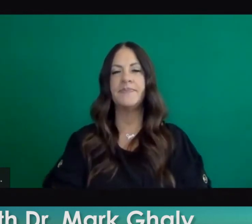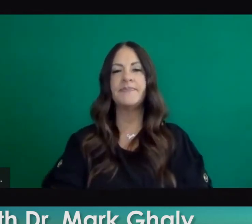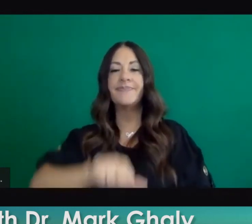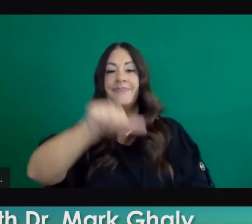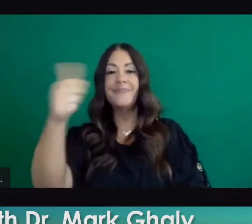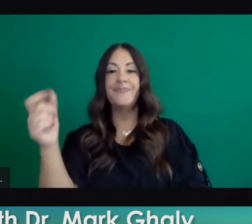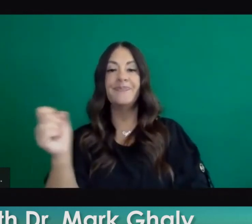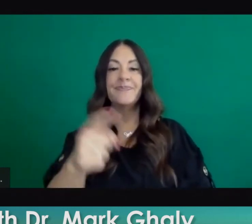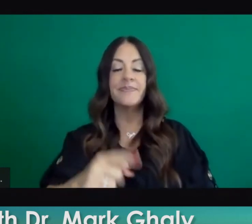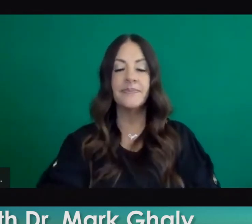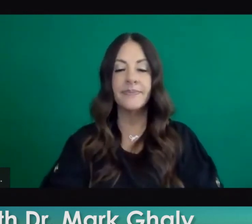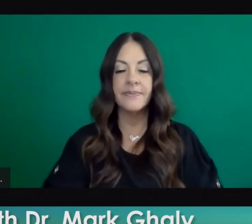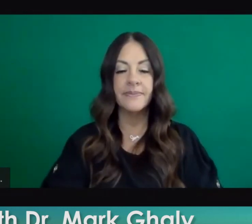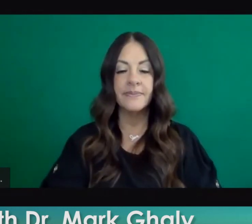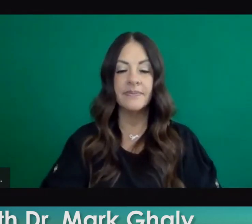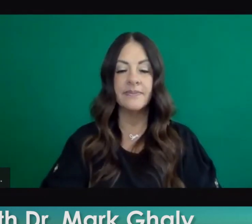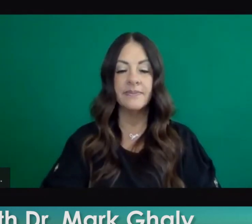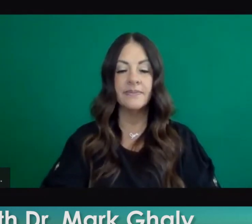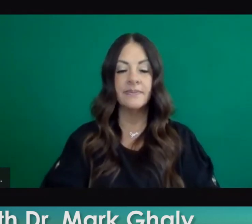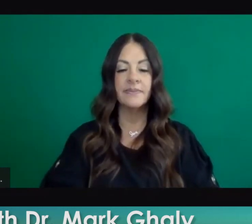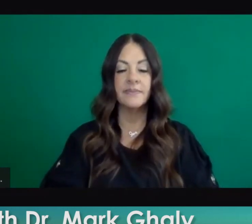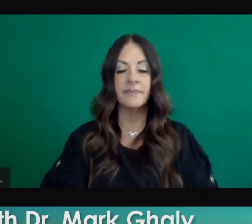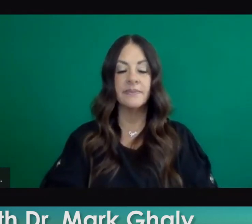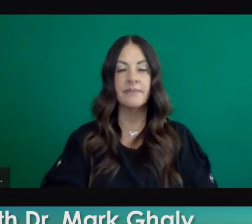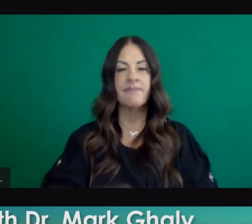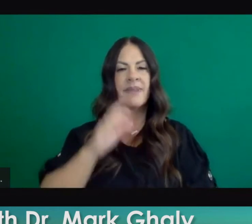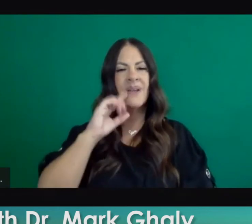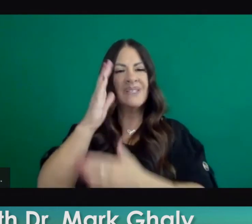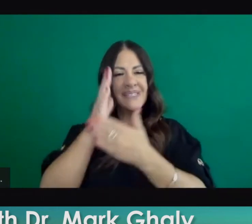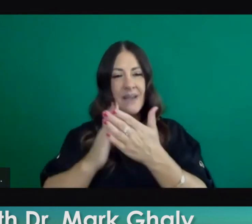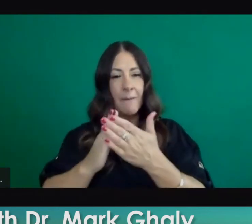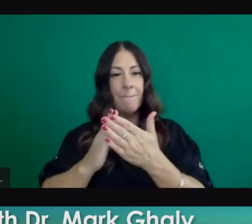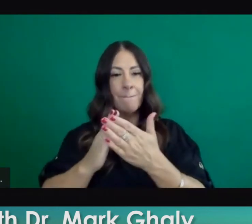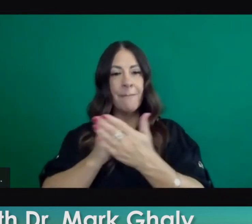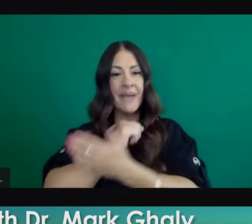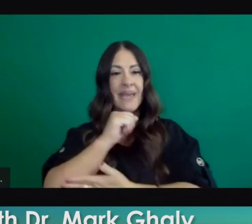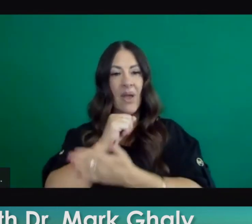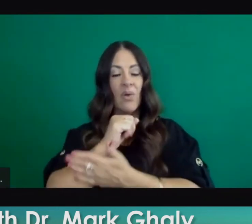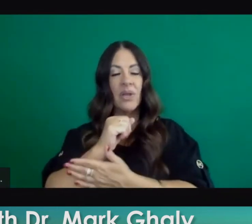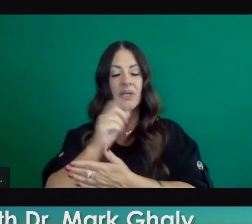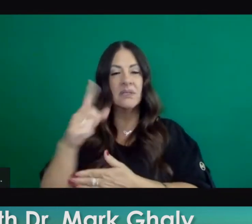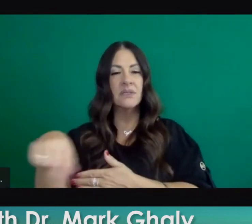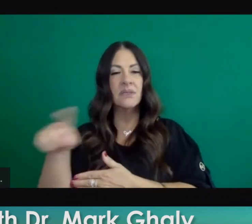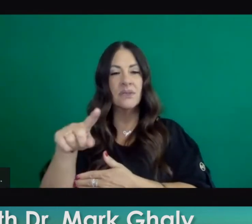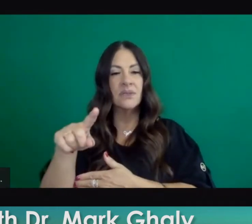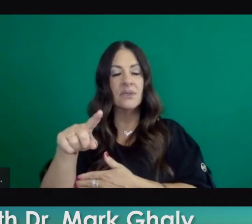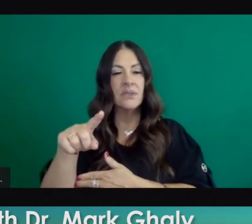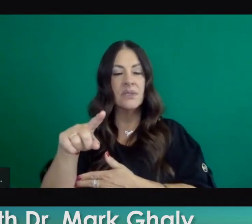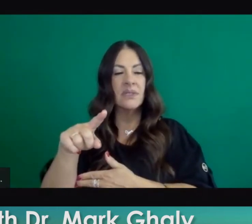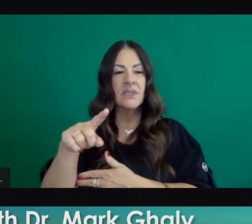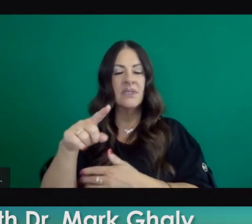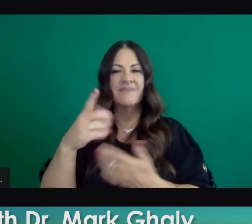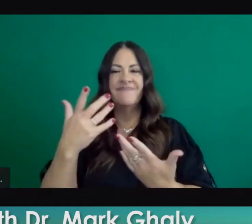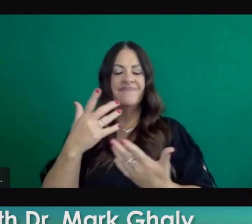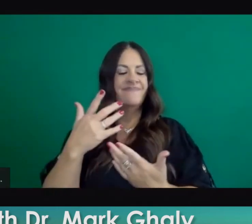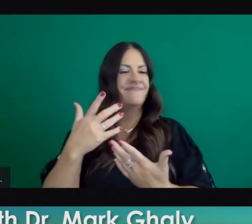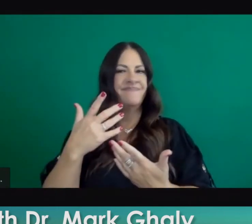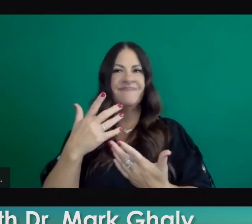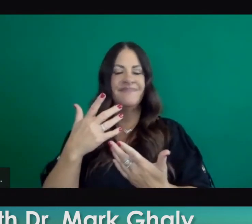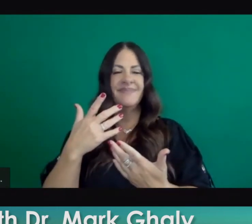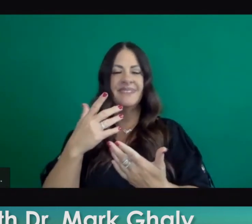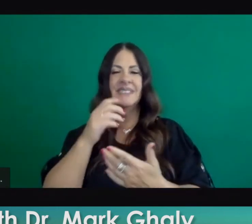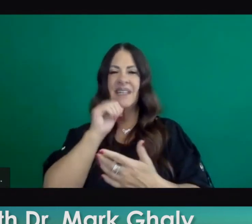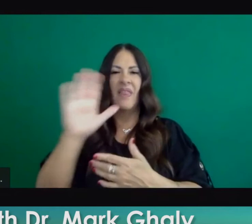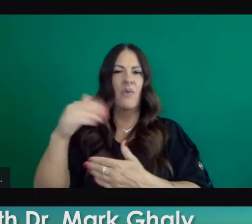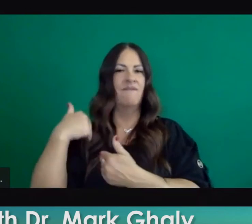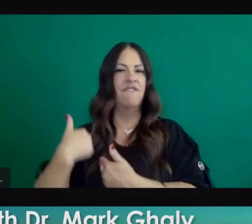Hi, several of these counties that are moving forward in the blueprint are directly affected by fires. I'm wondering if there's any